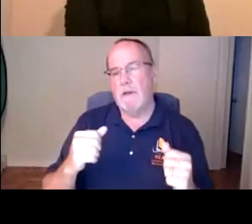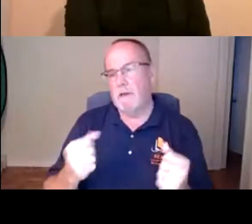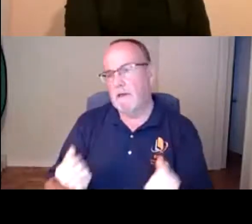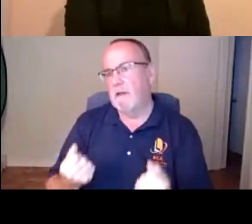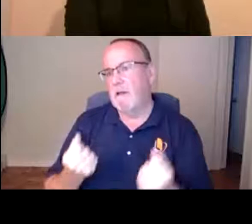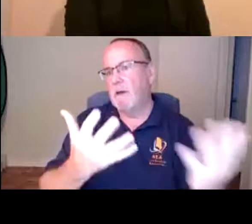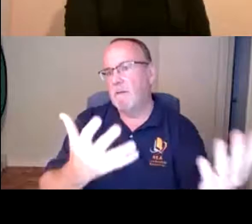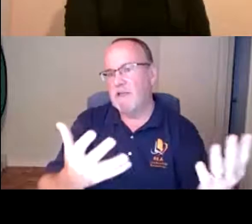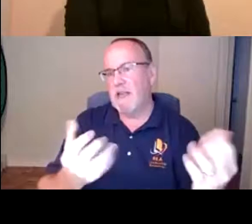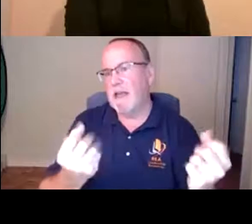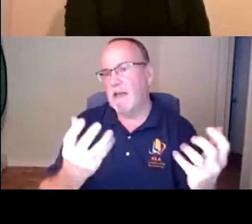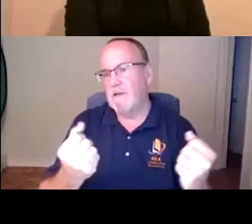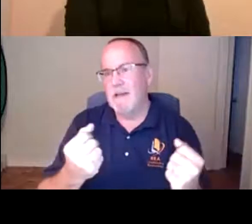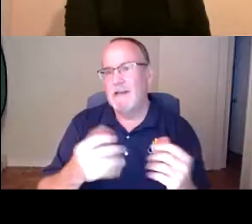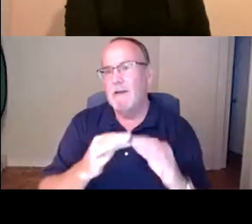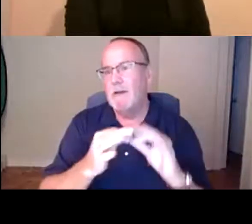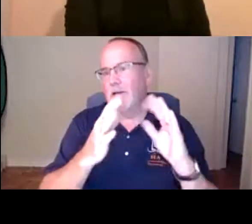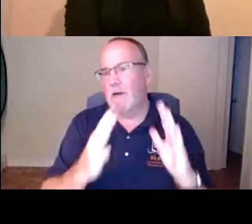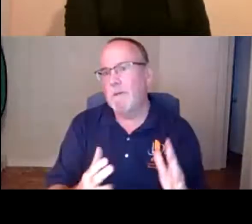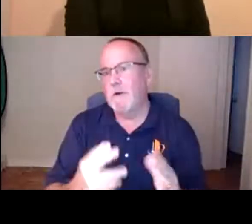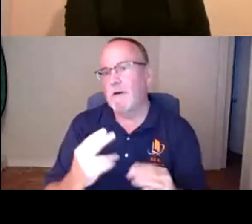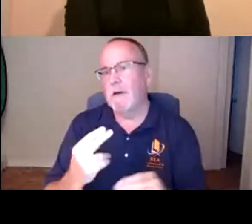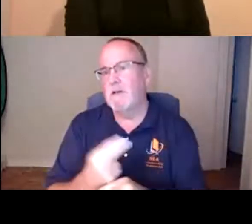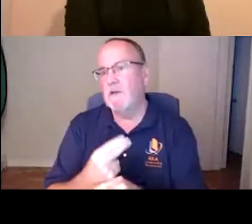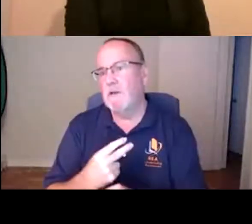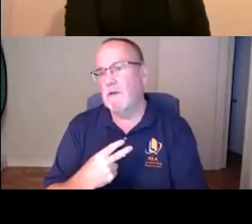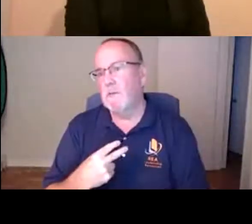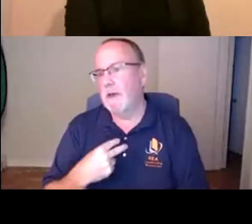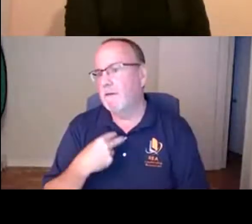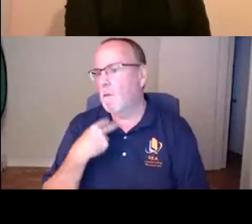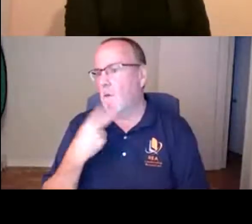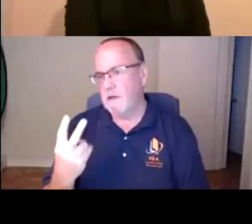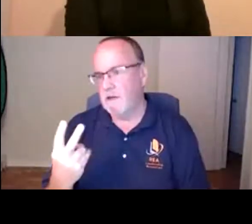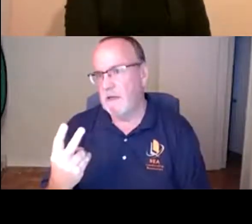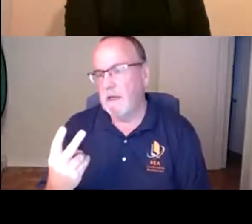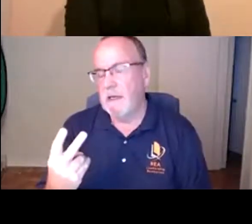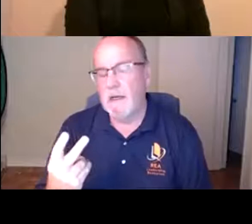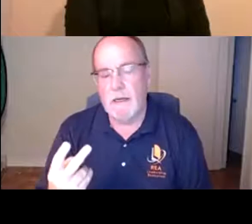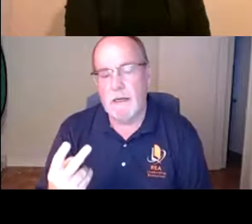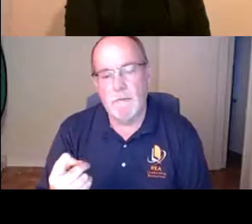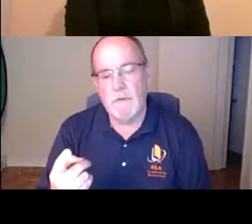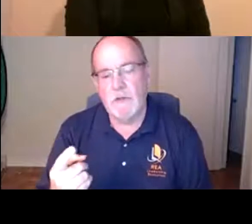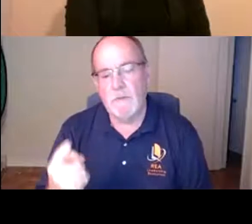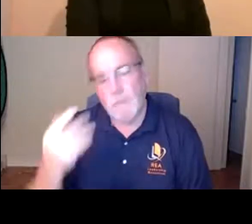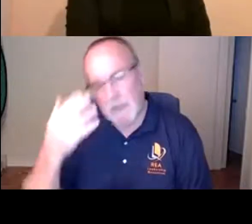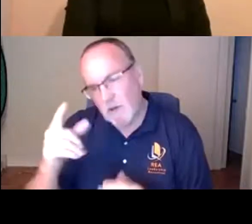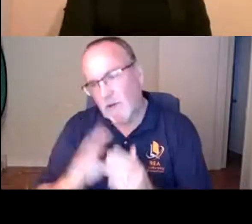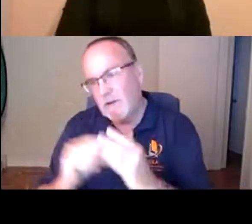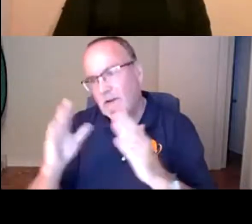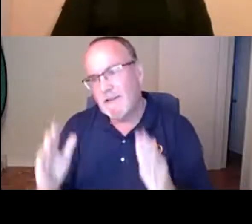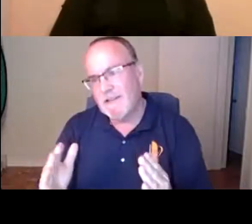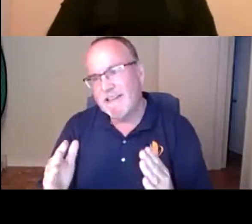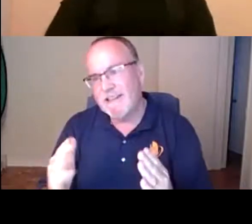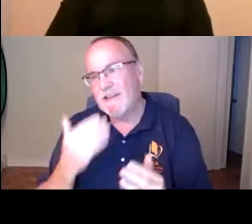I'm going to give up my signs to the interpreter and just use my voice. Just because